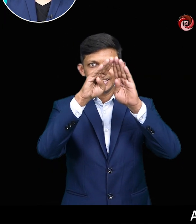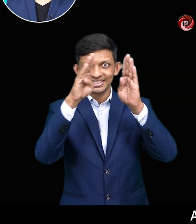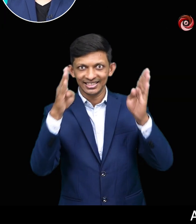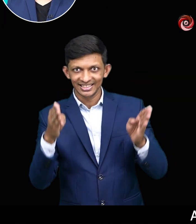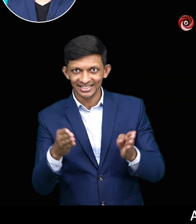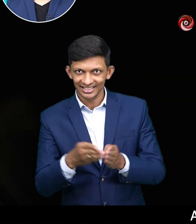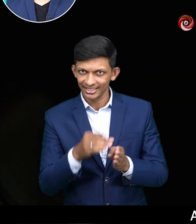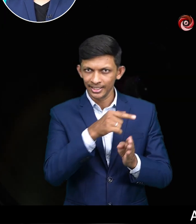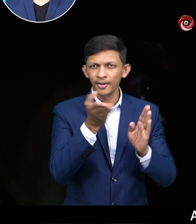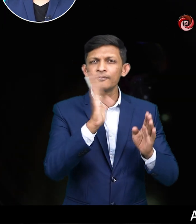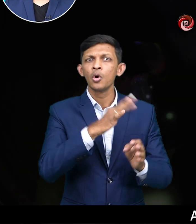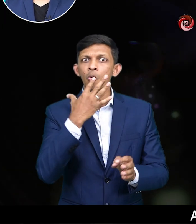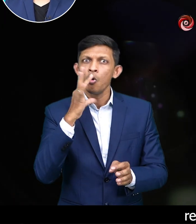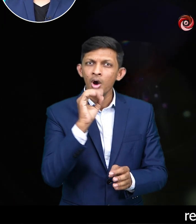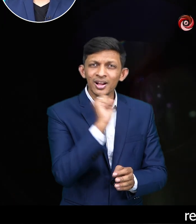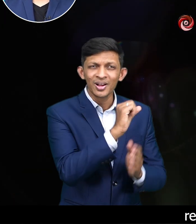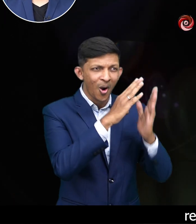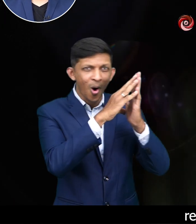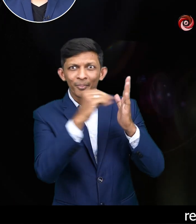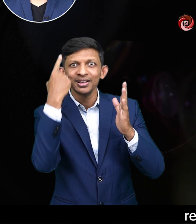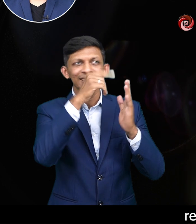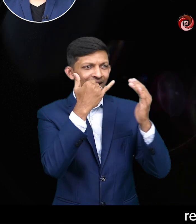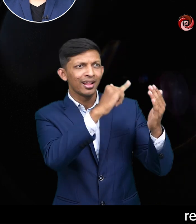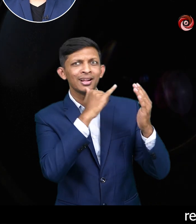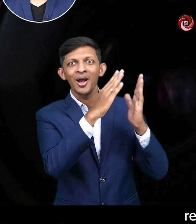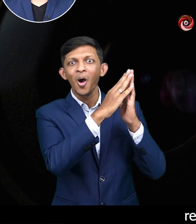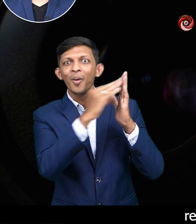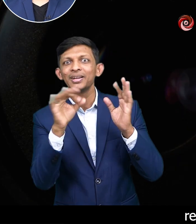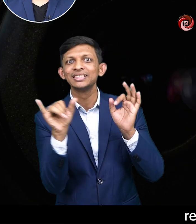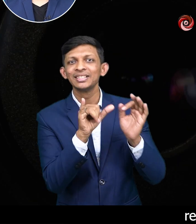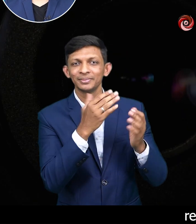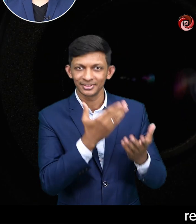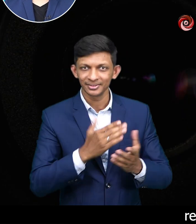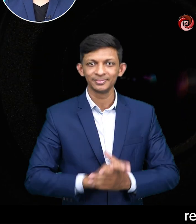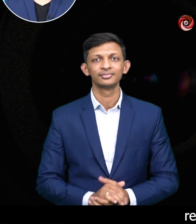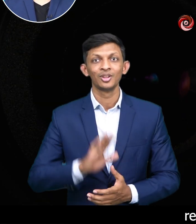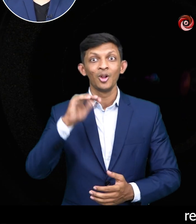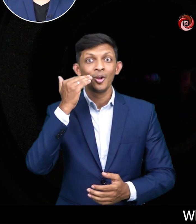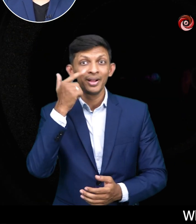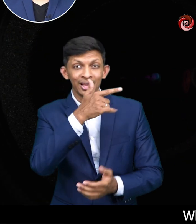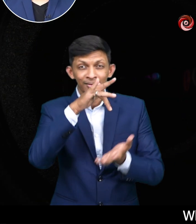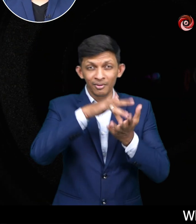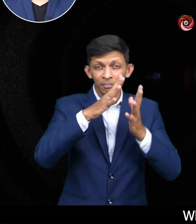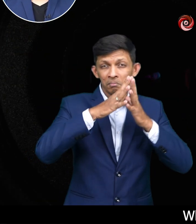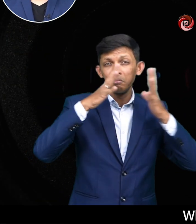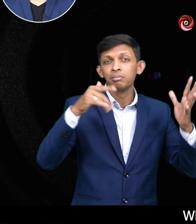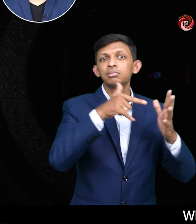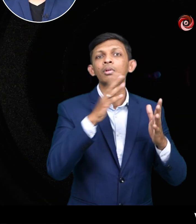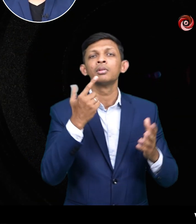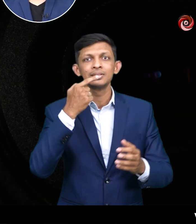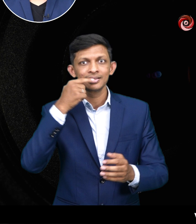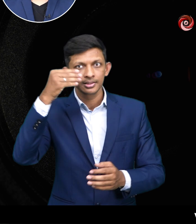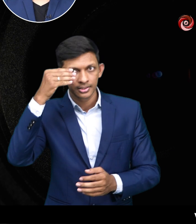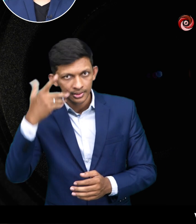A convex lens can form real and inverted images. When the object is